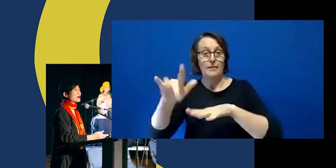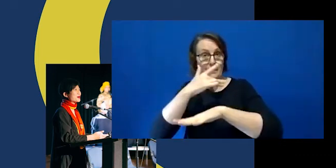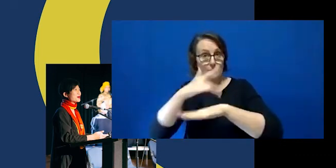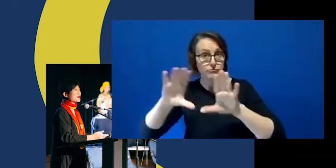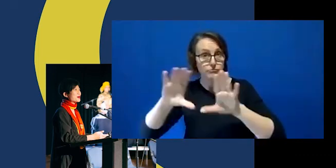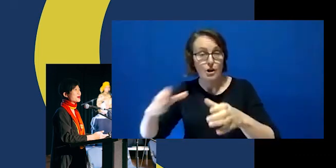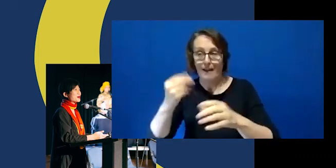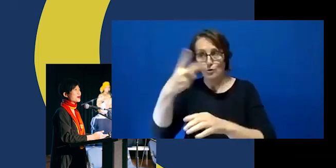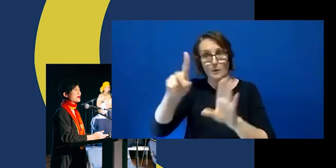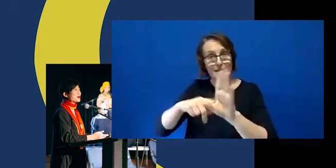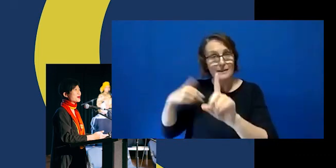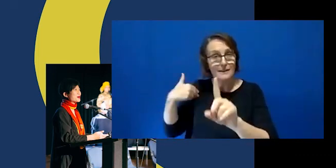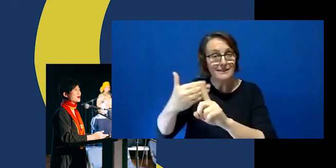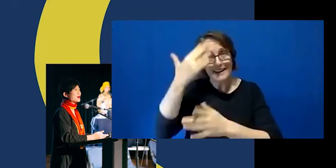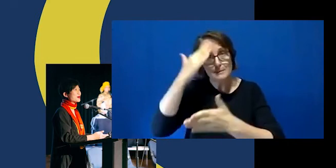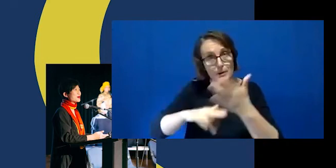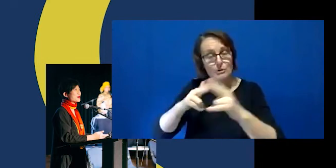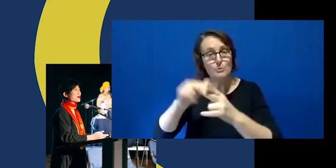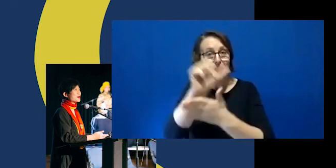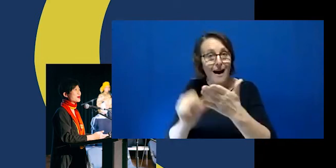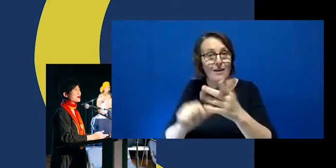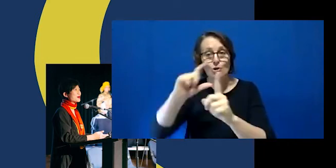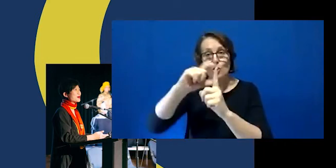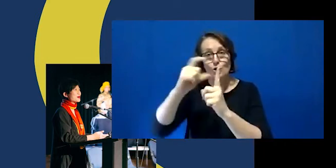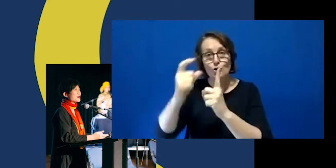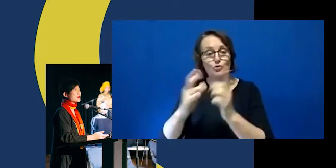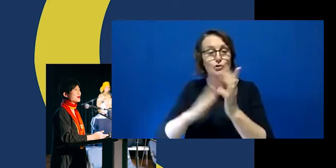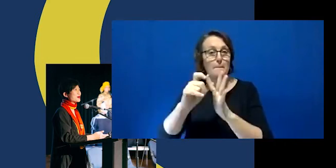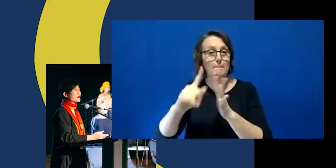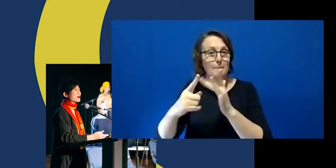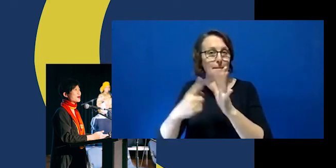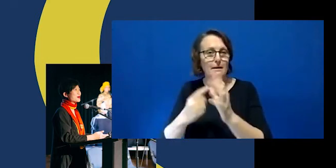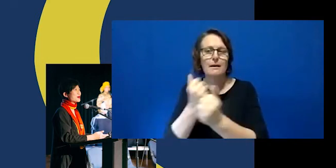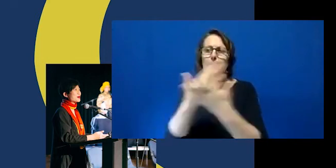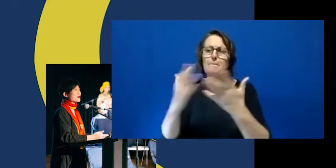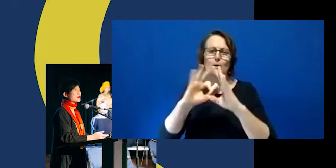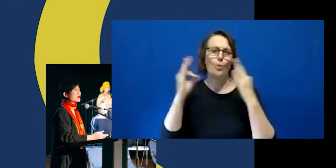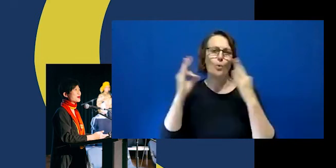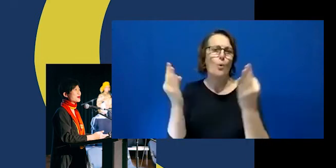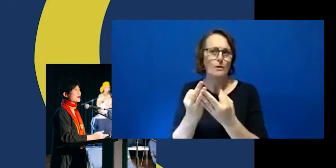arts, culture and media sectors, and many organisations have been the beneficiary of Lena's